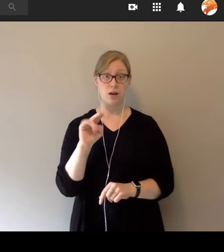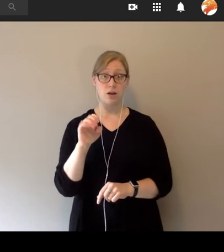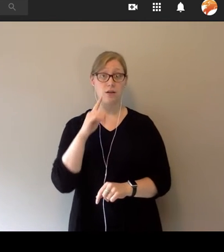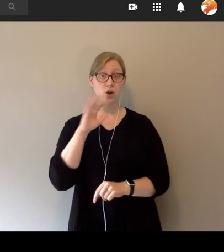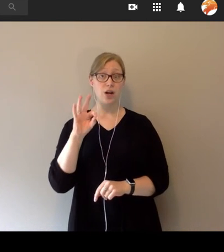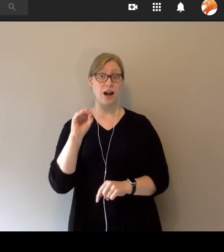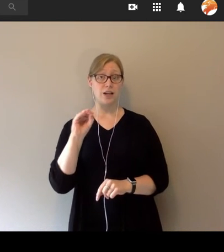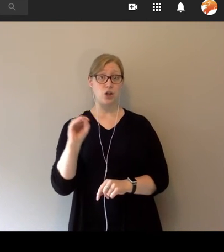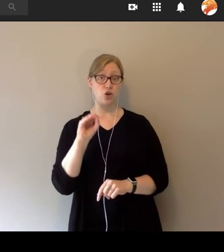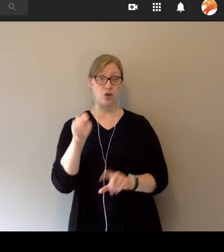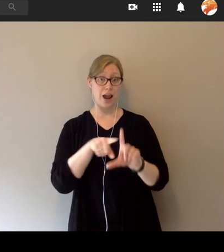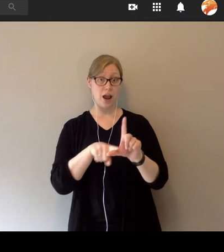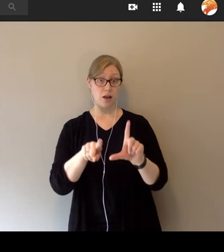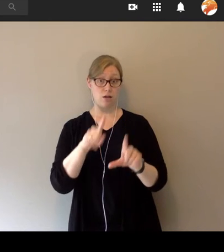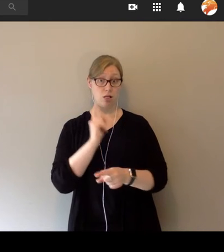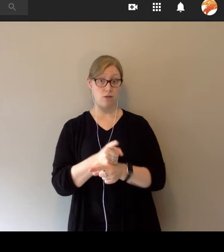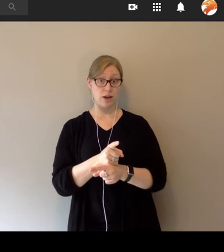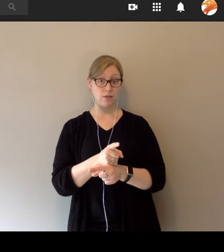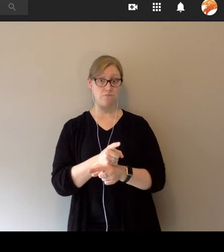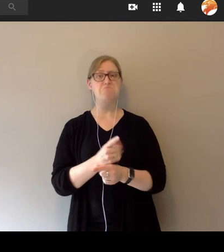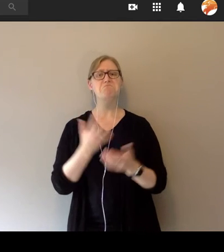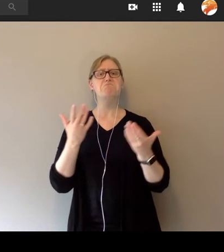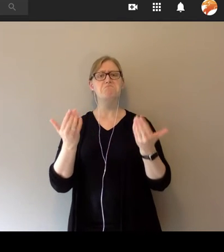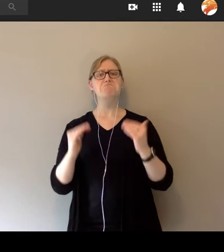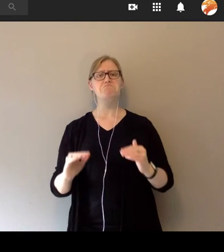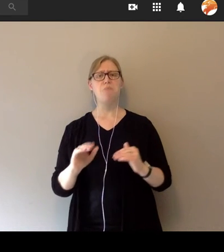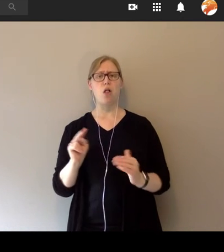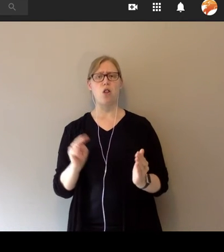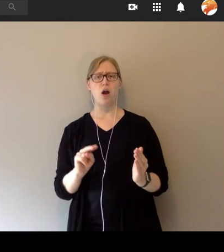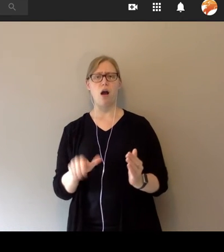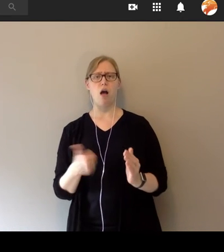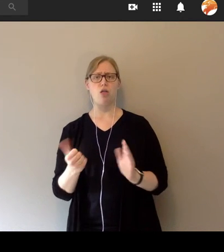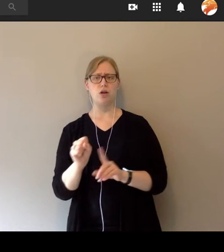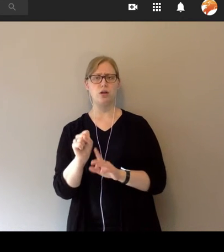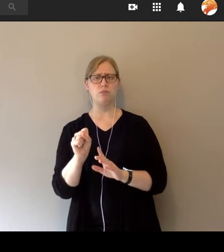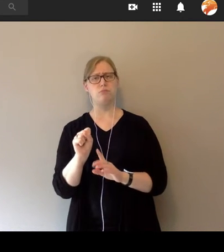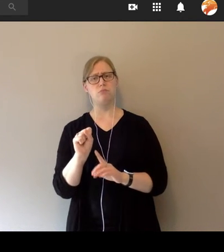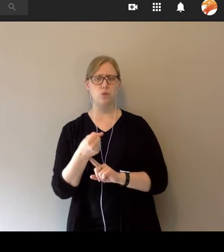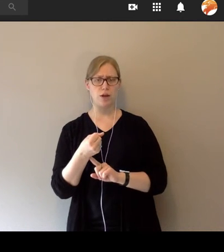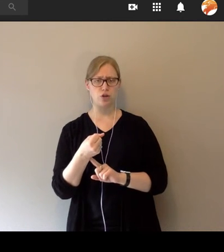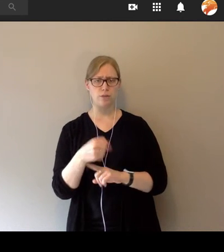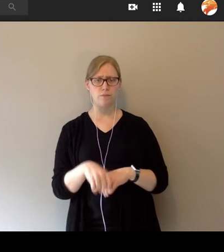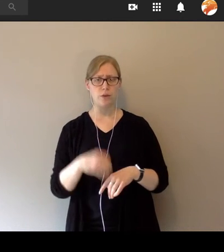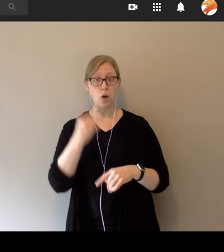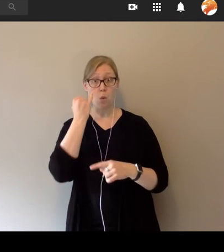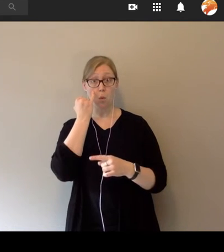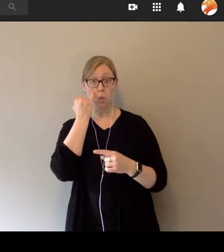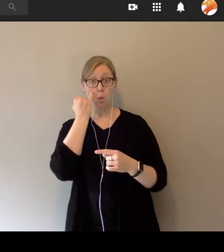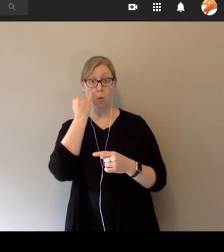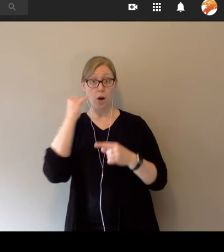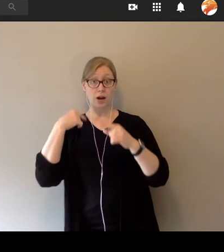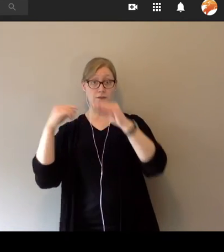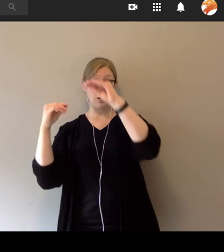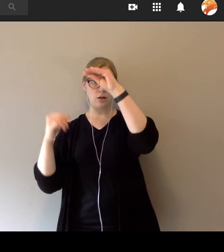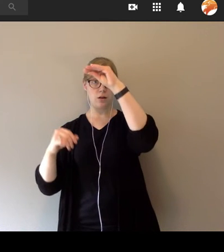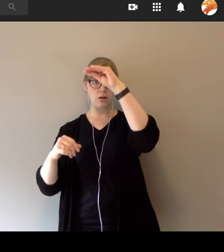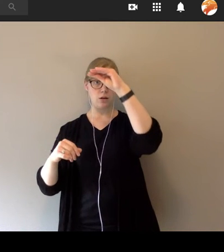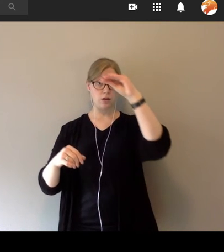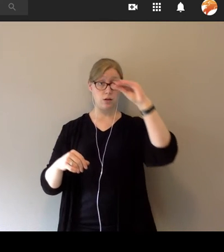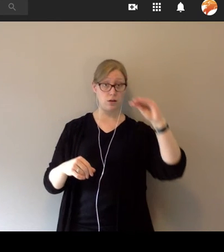Let's look at the other situation. So what happens if I move point B in the other direction? So what if I move it this